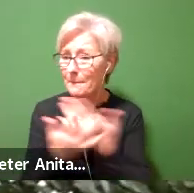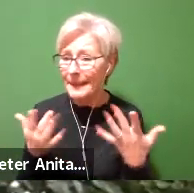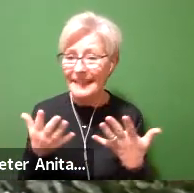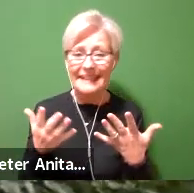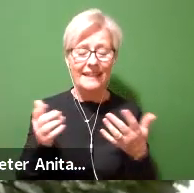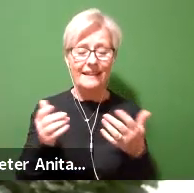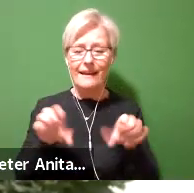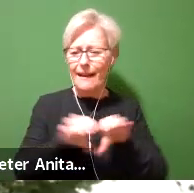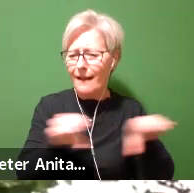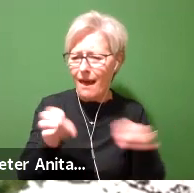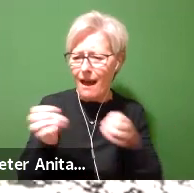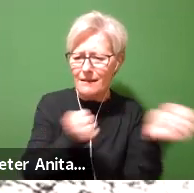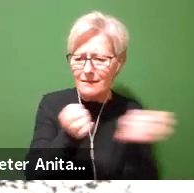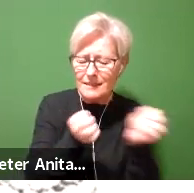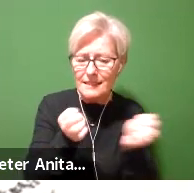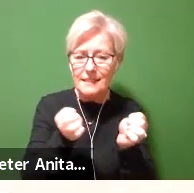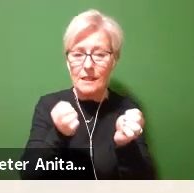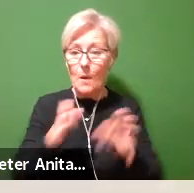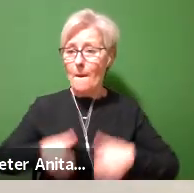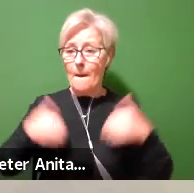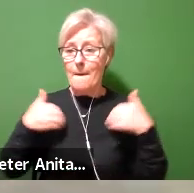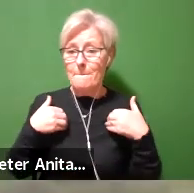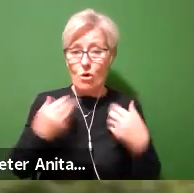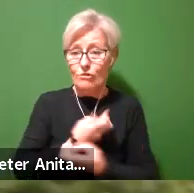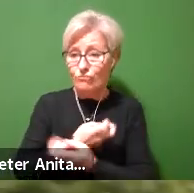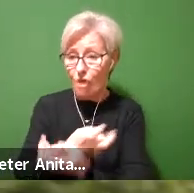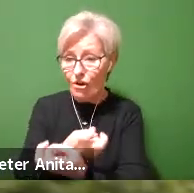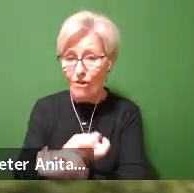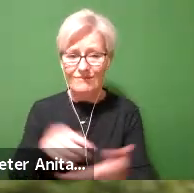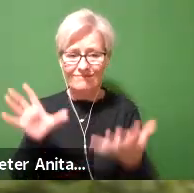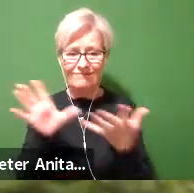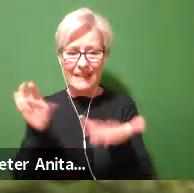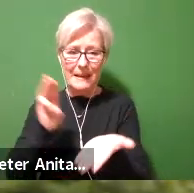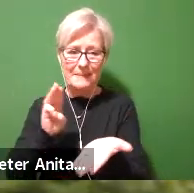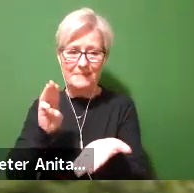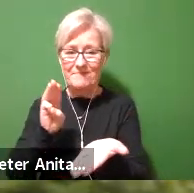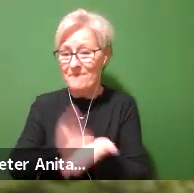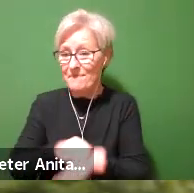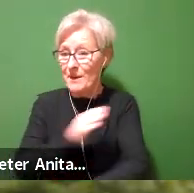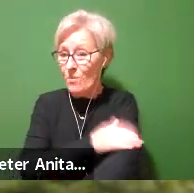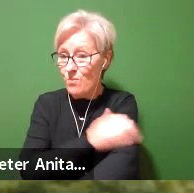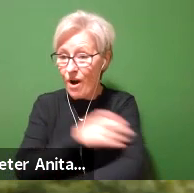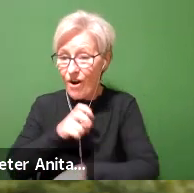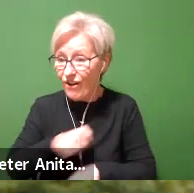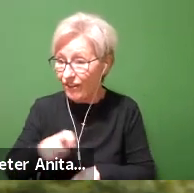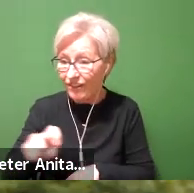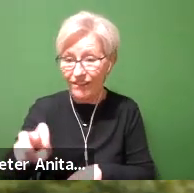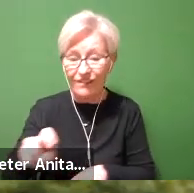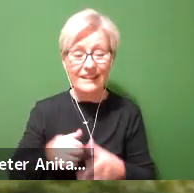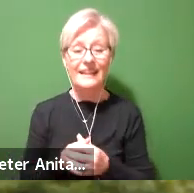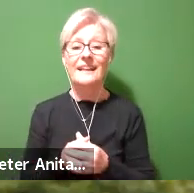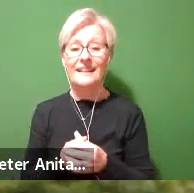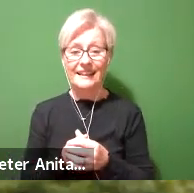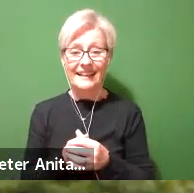jog, or 10-minute walk at lunchtime. The changes to our body as we get older and during menopause means we need to do different types of